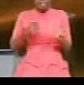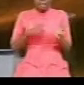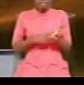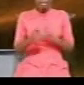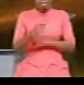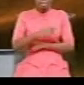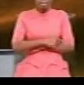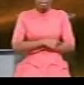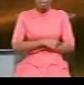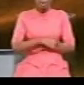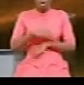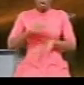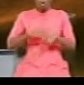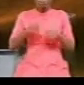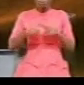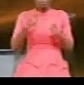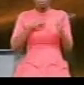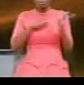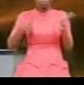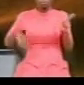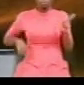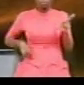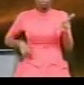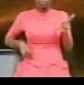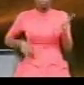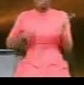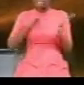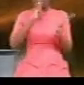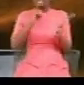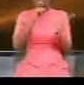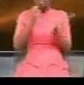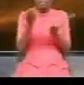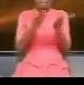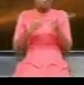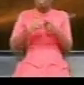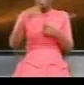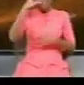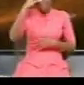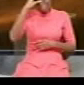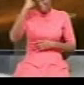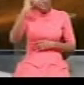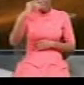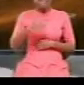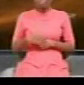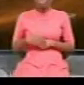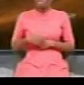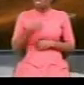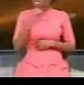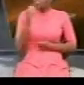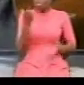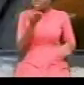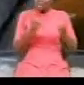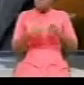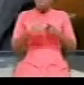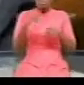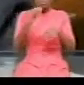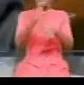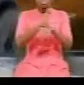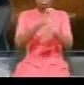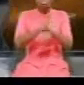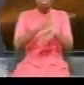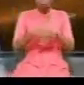day unto the Lord? It's not service to man. It's not service to a